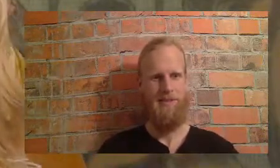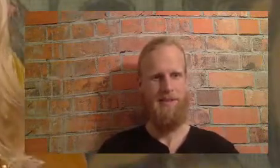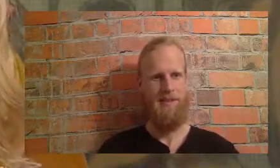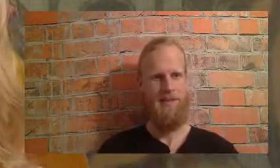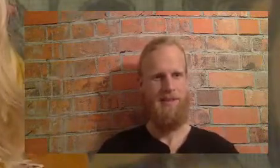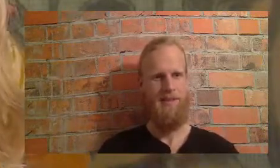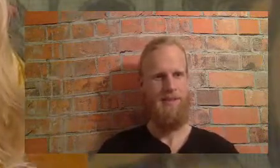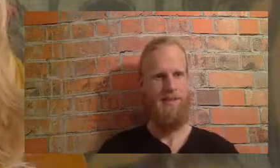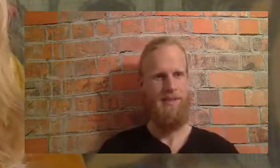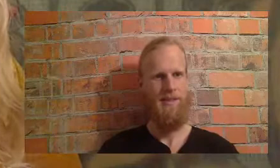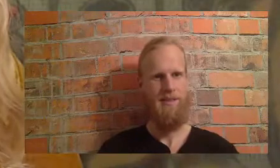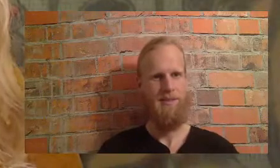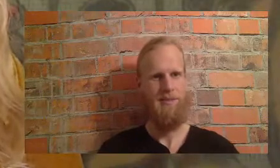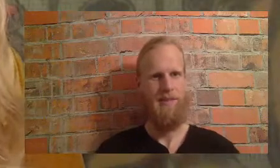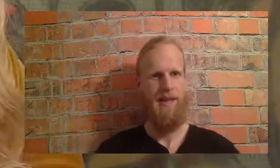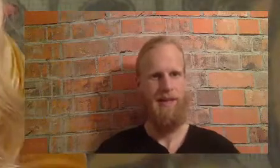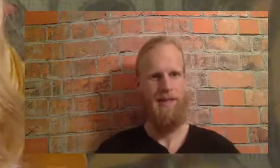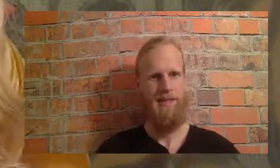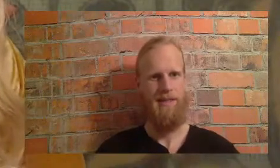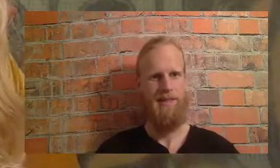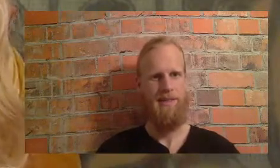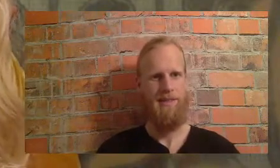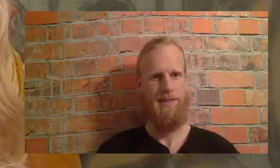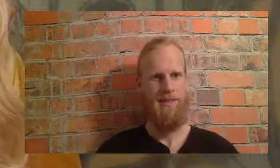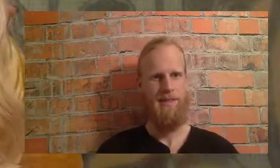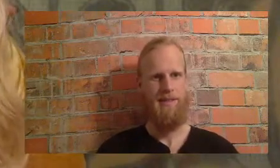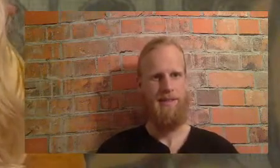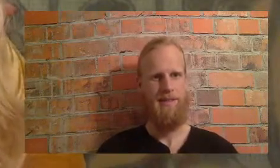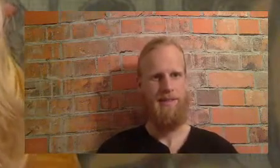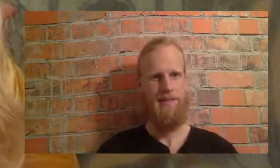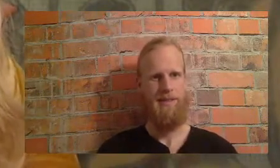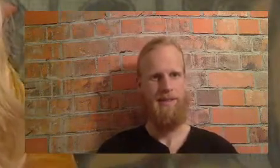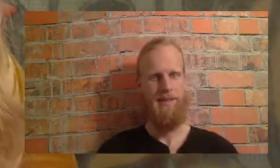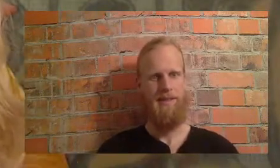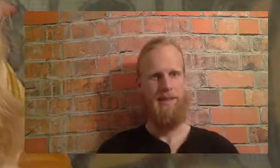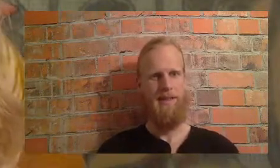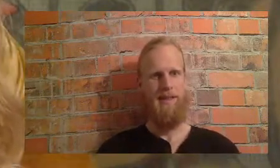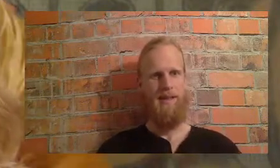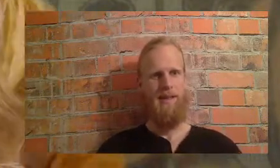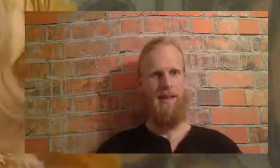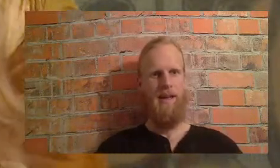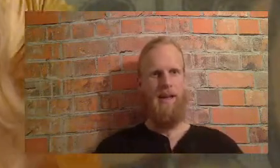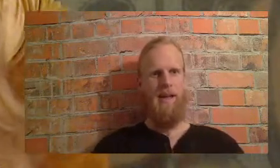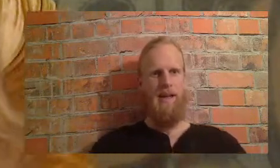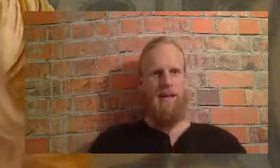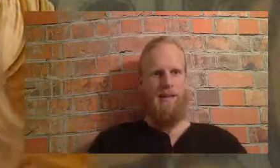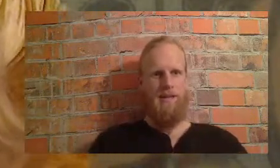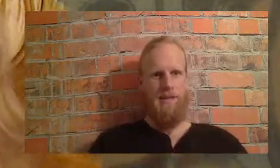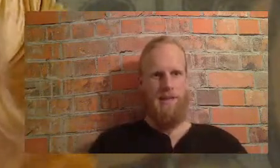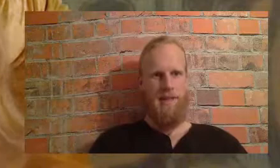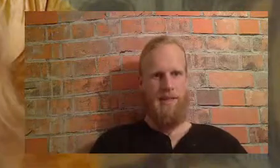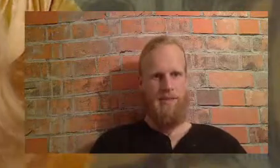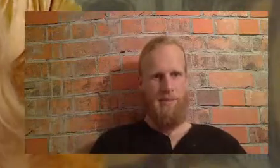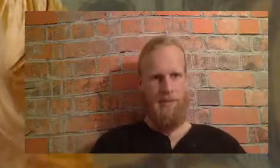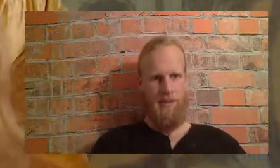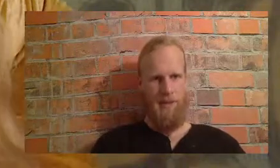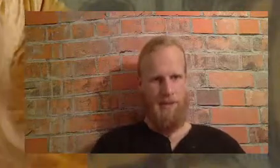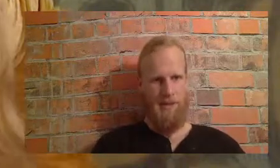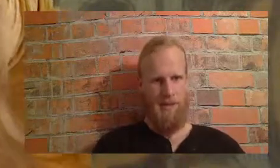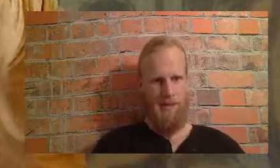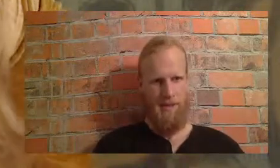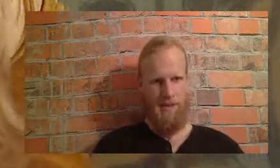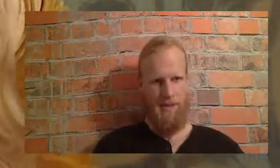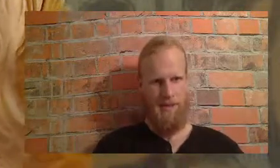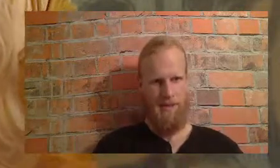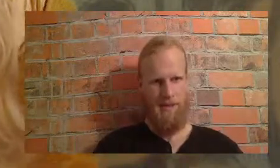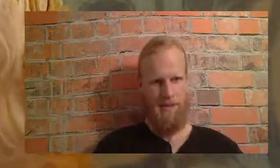to be guided to the right kind of support. Tap the side of the ribs.